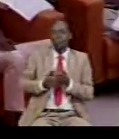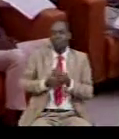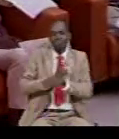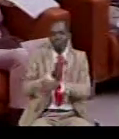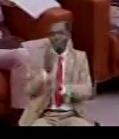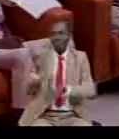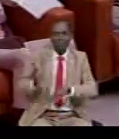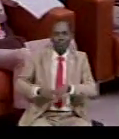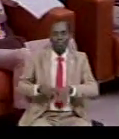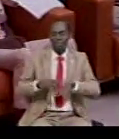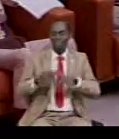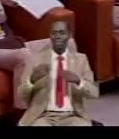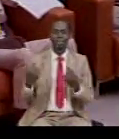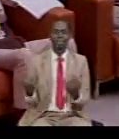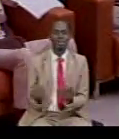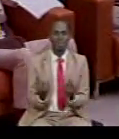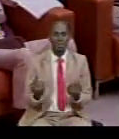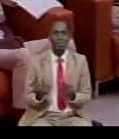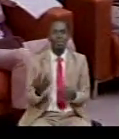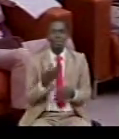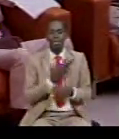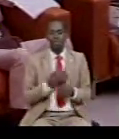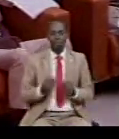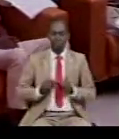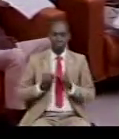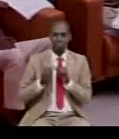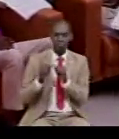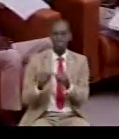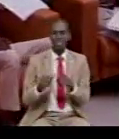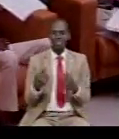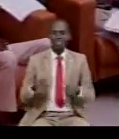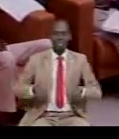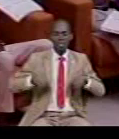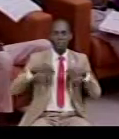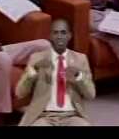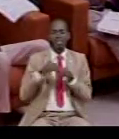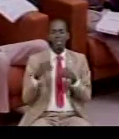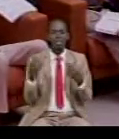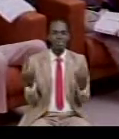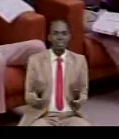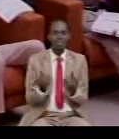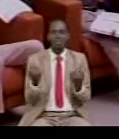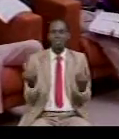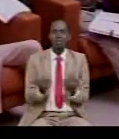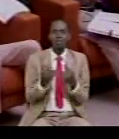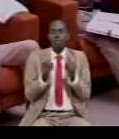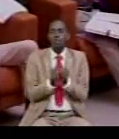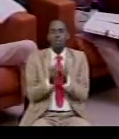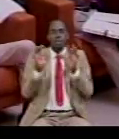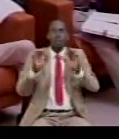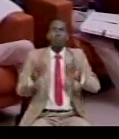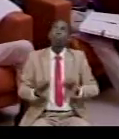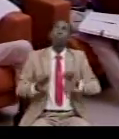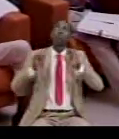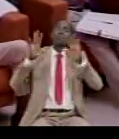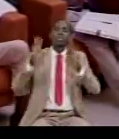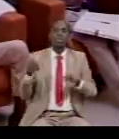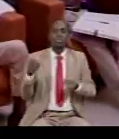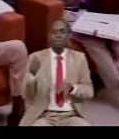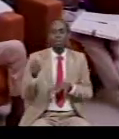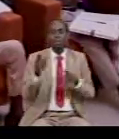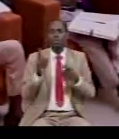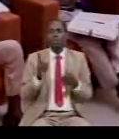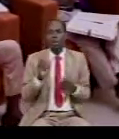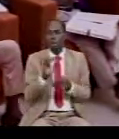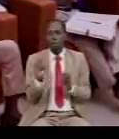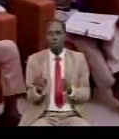sinful self, and they keep on living in sin without giving themselves the chance to